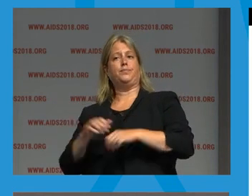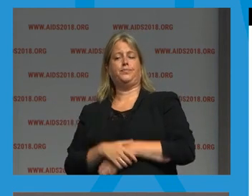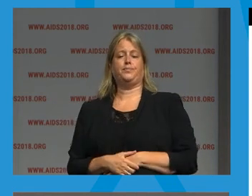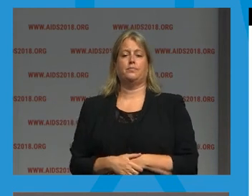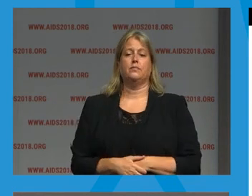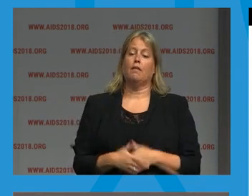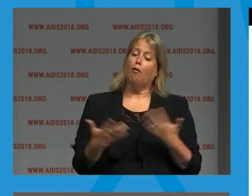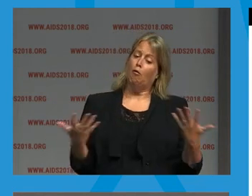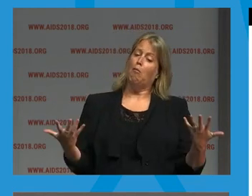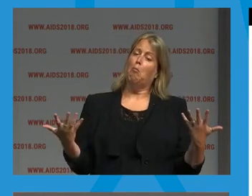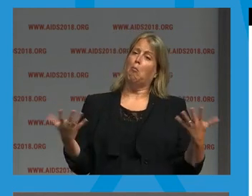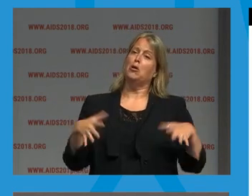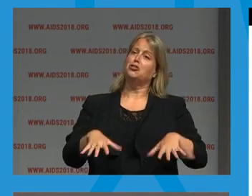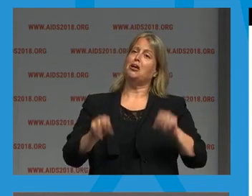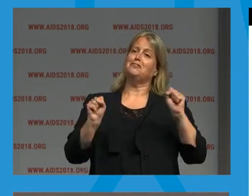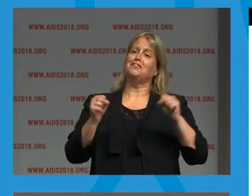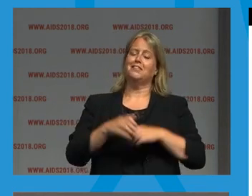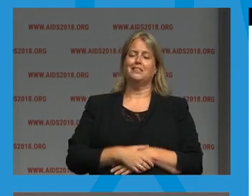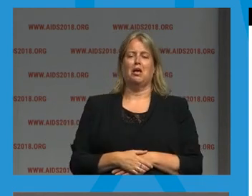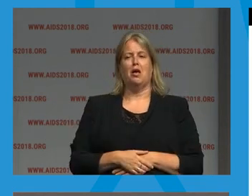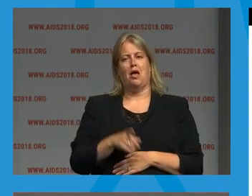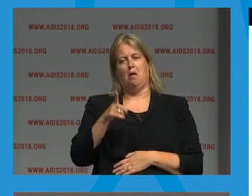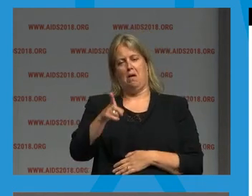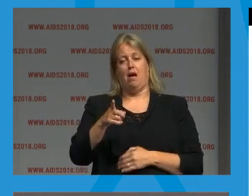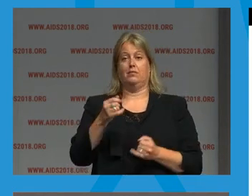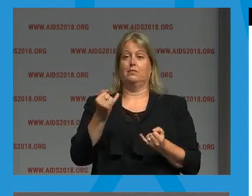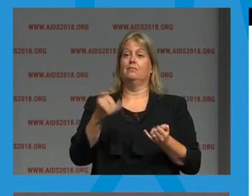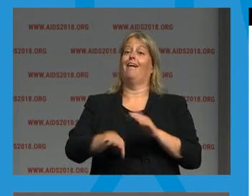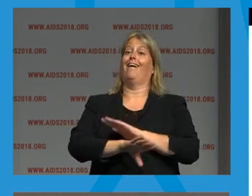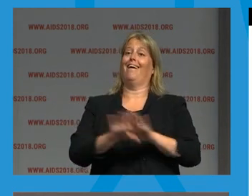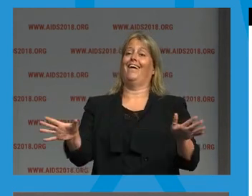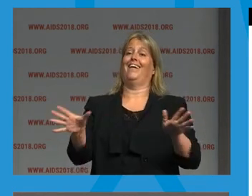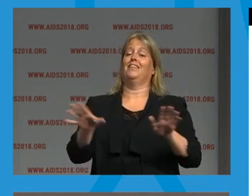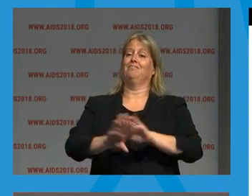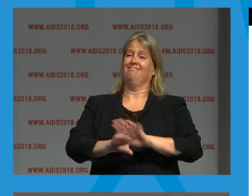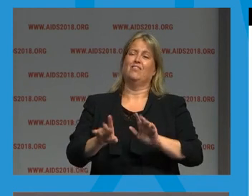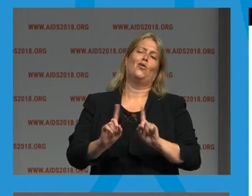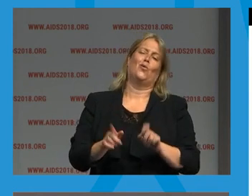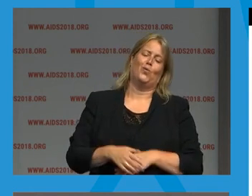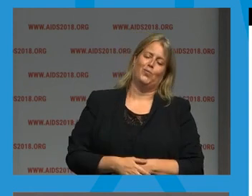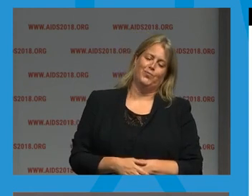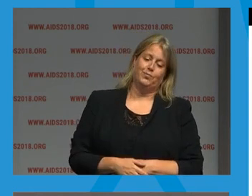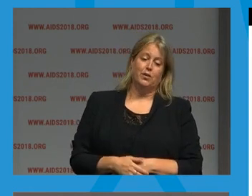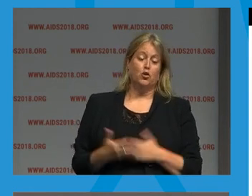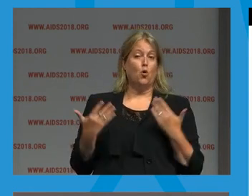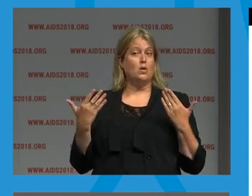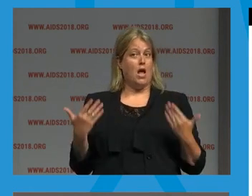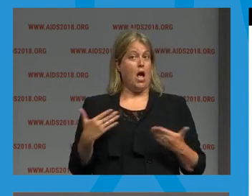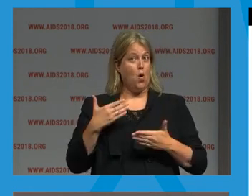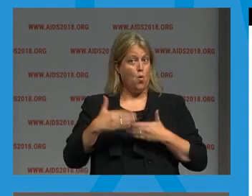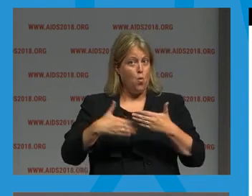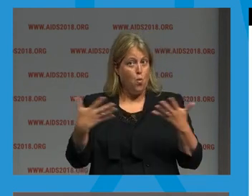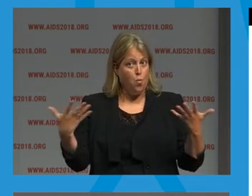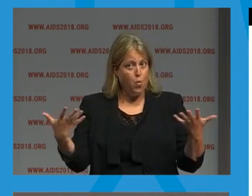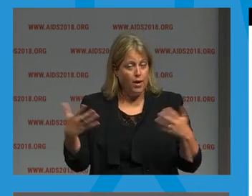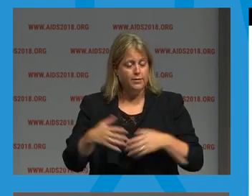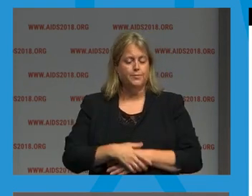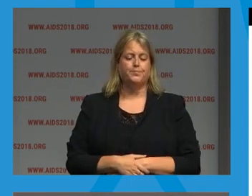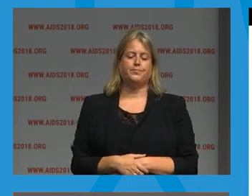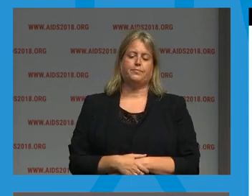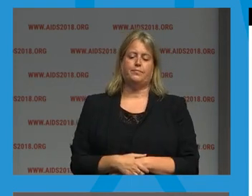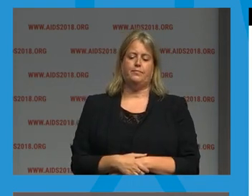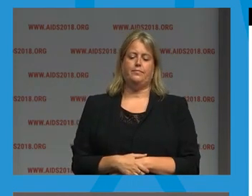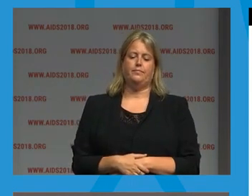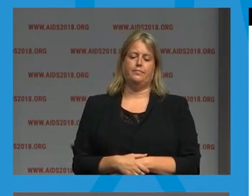a start, but it certainly is not the end game. So what do we need to do now if we're going to achieve this as